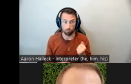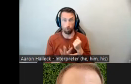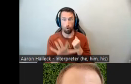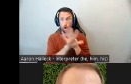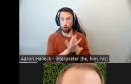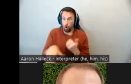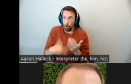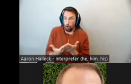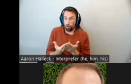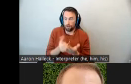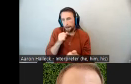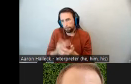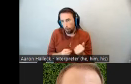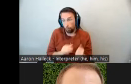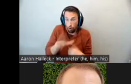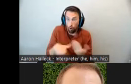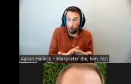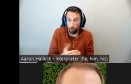of these things. It is